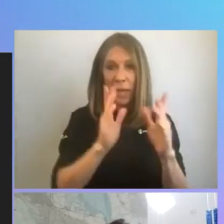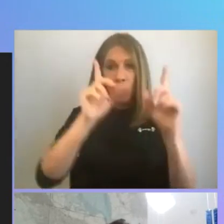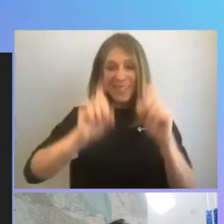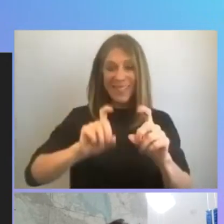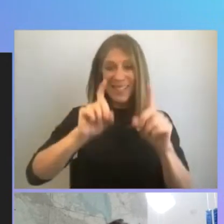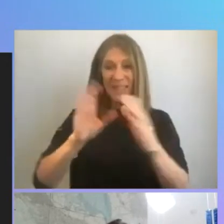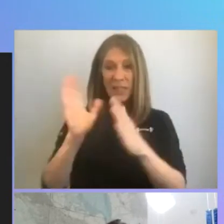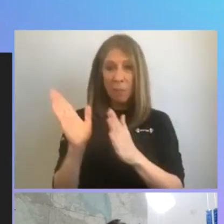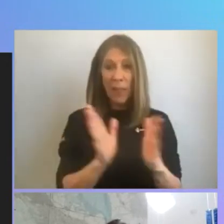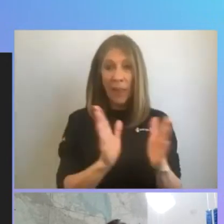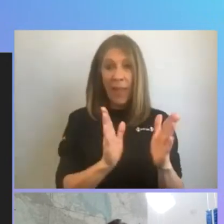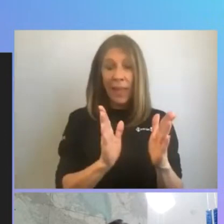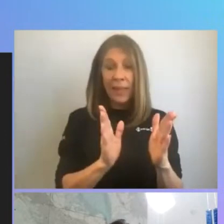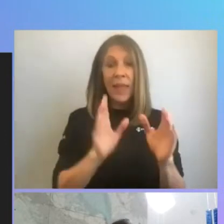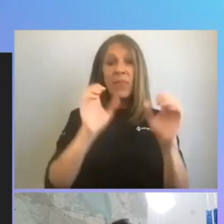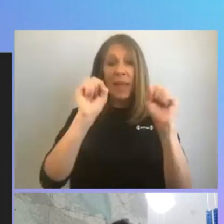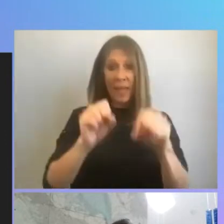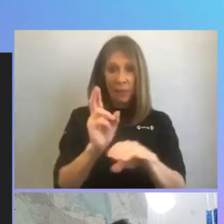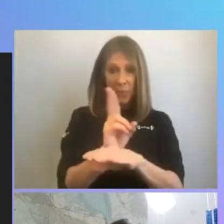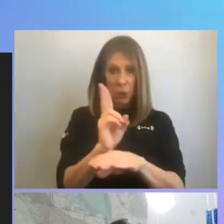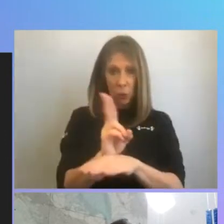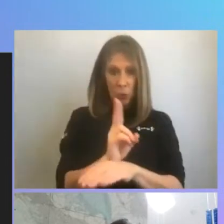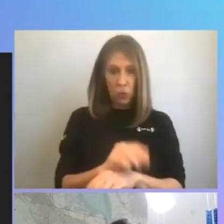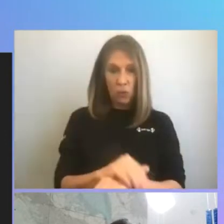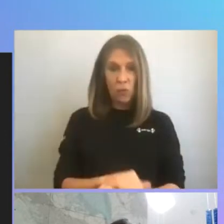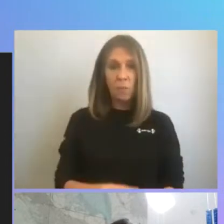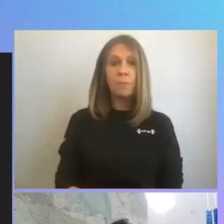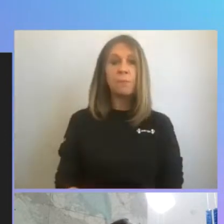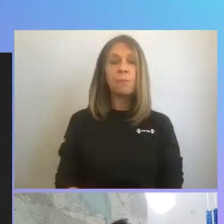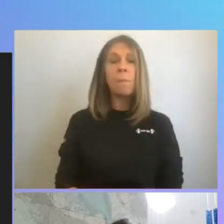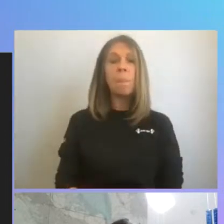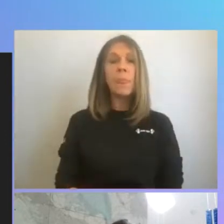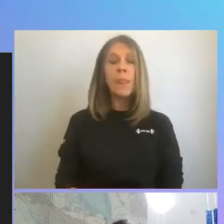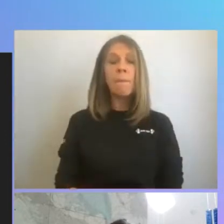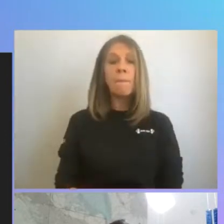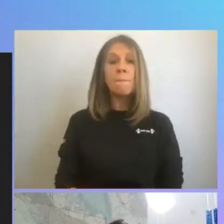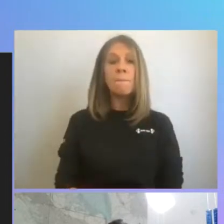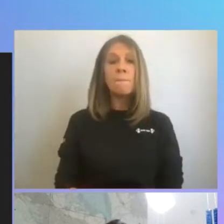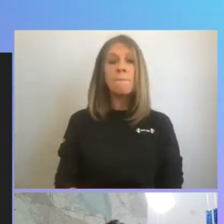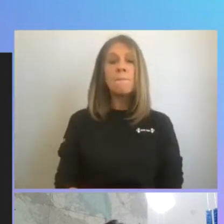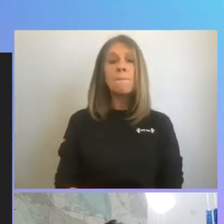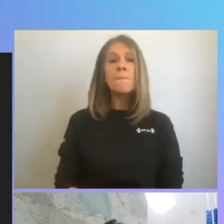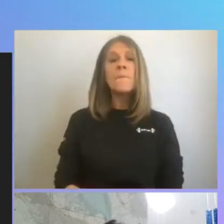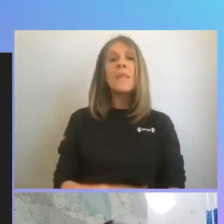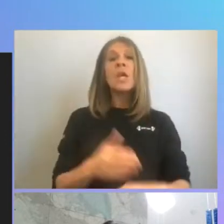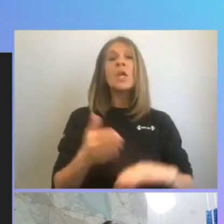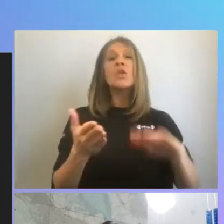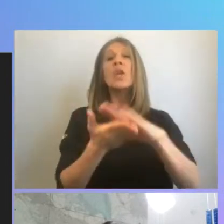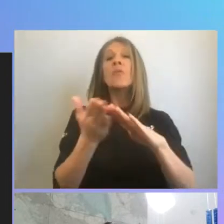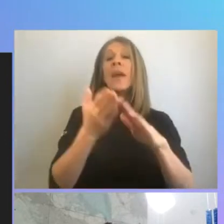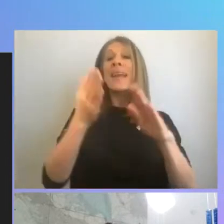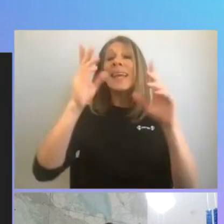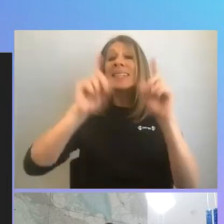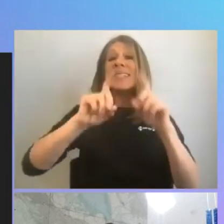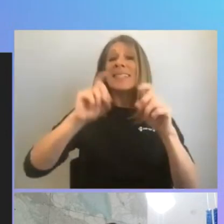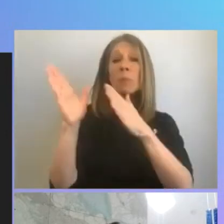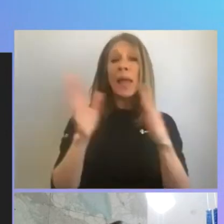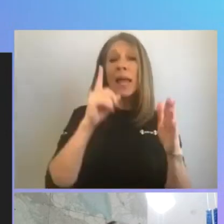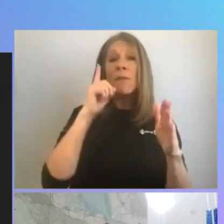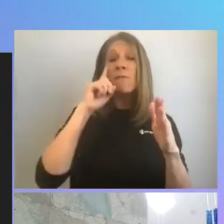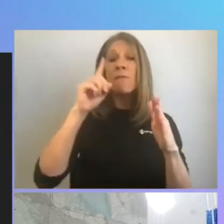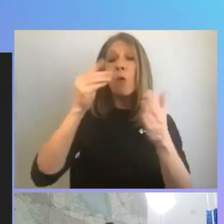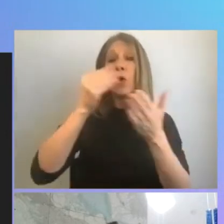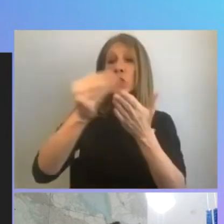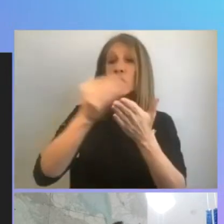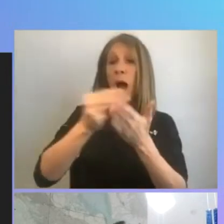plan that can be used. So generating a test plan for a shopping